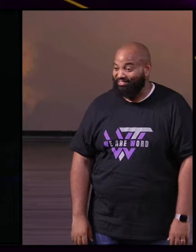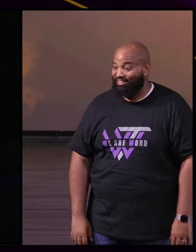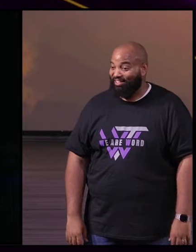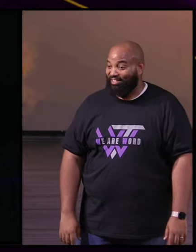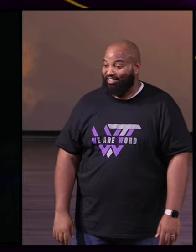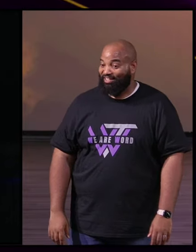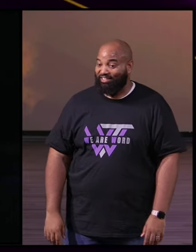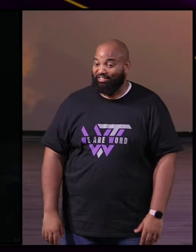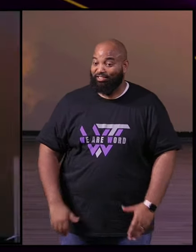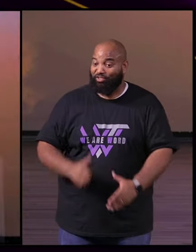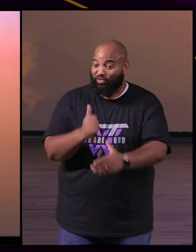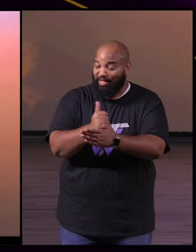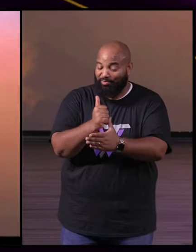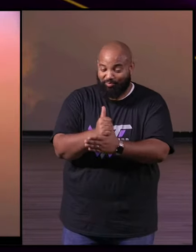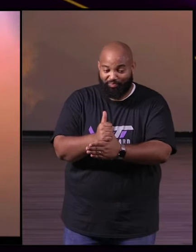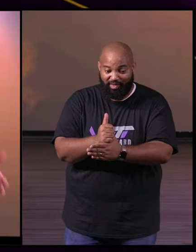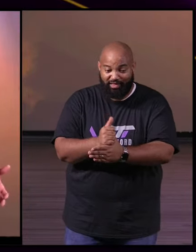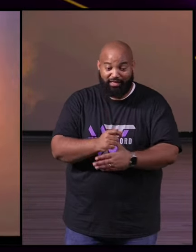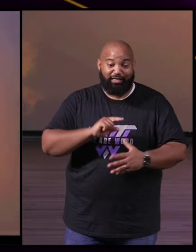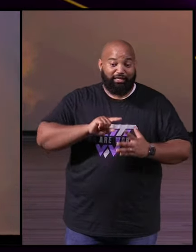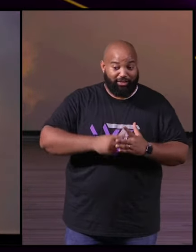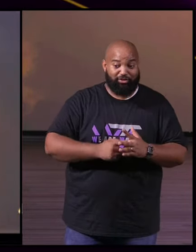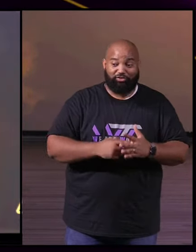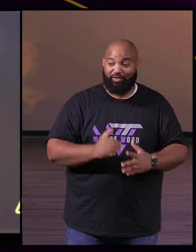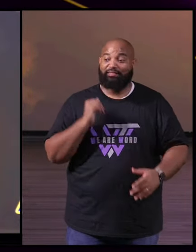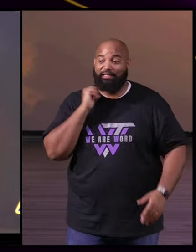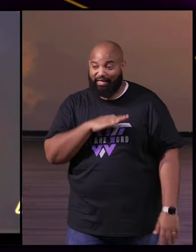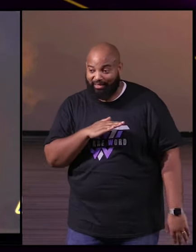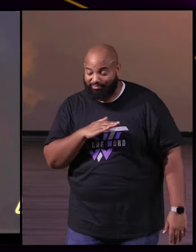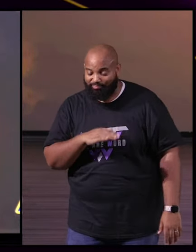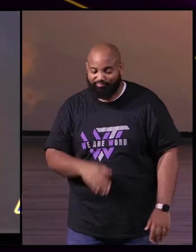So Abram births it,